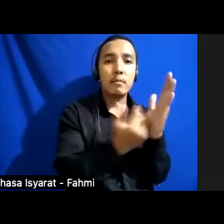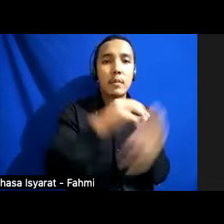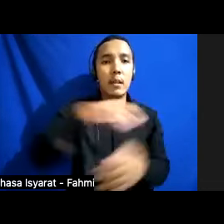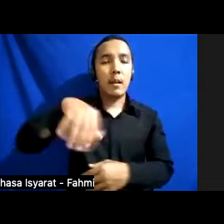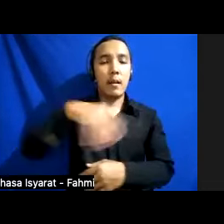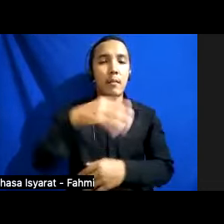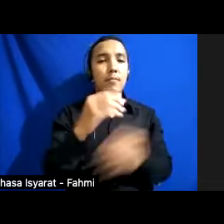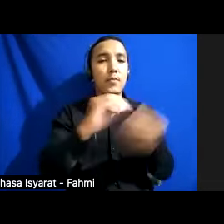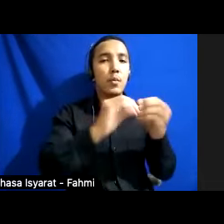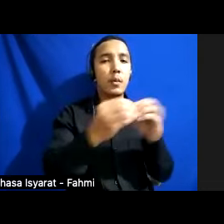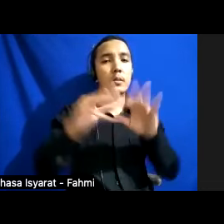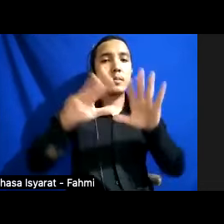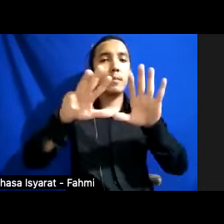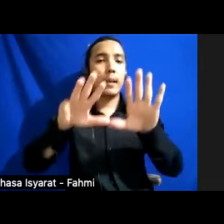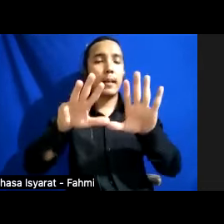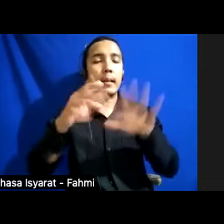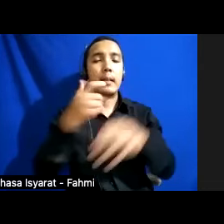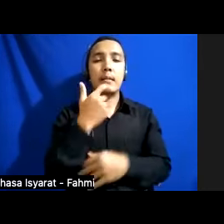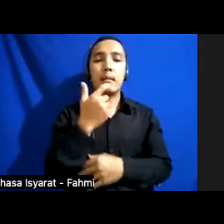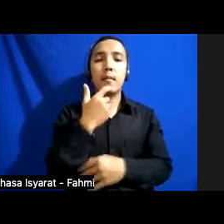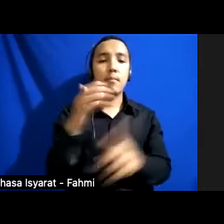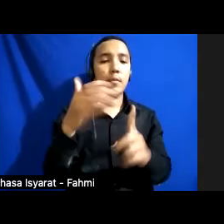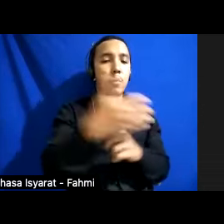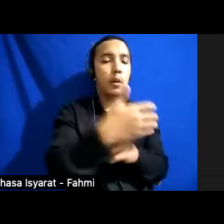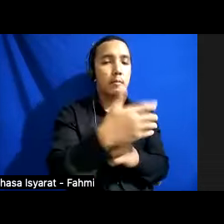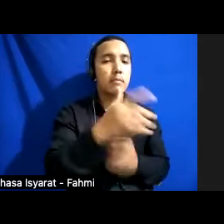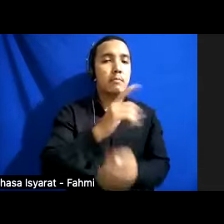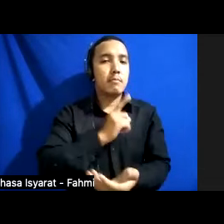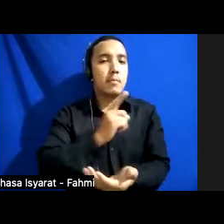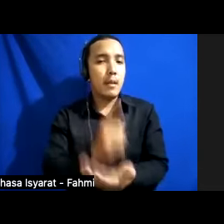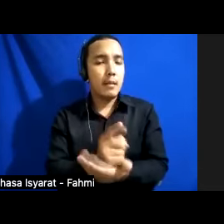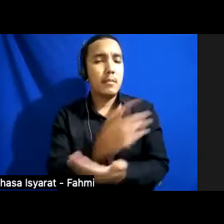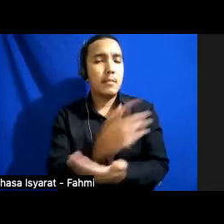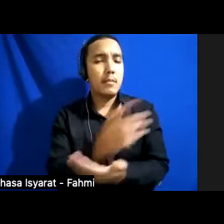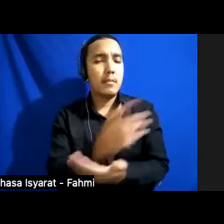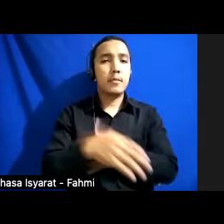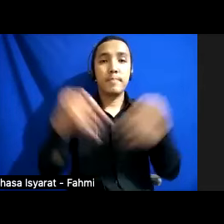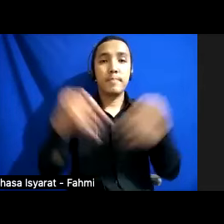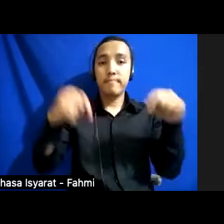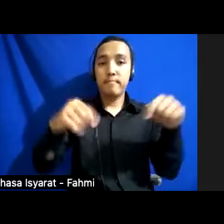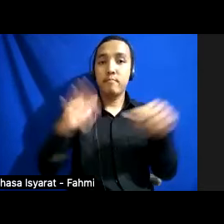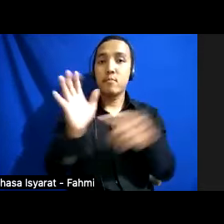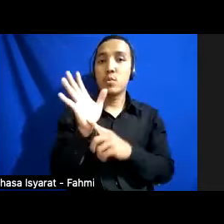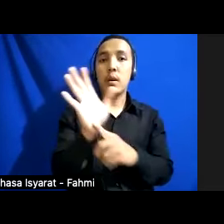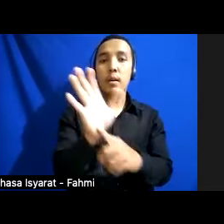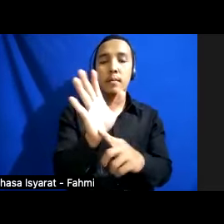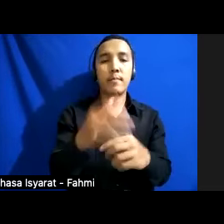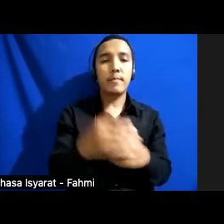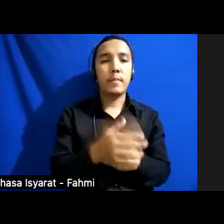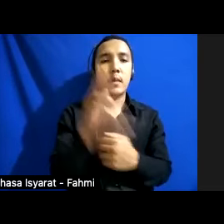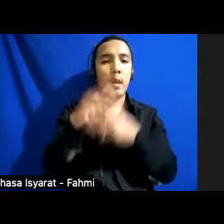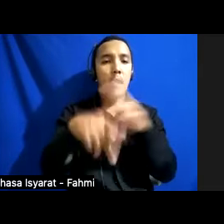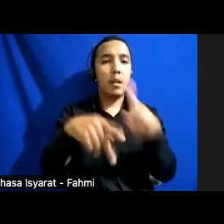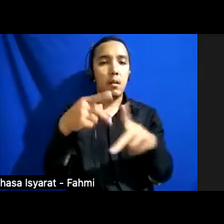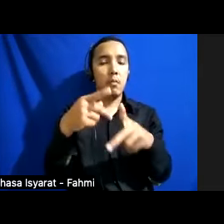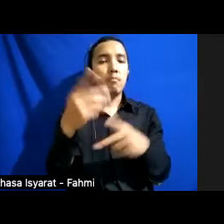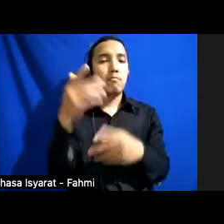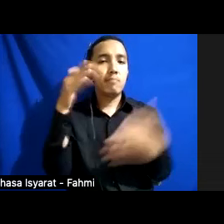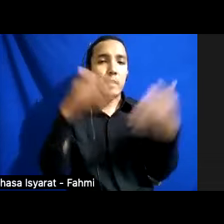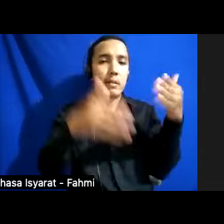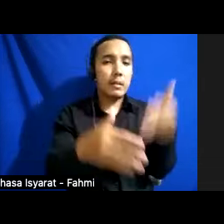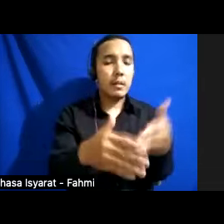2020, concerning the protection and fulfillment of the rights of persons with disabilities. This suggests that partiality to vulnerable groups and persons